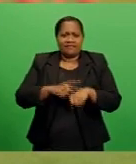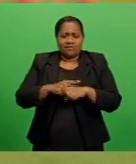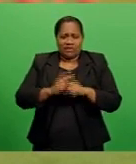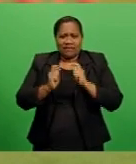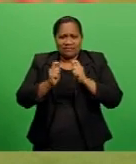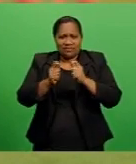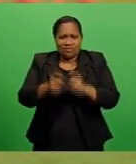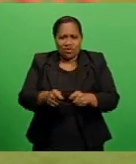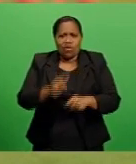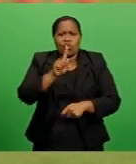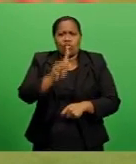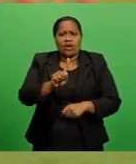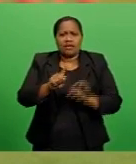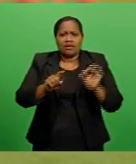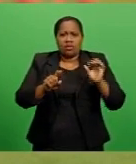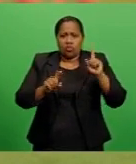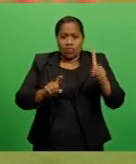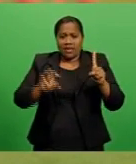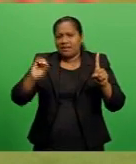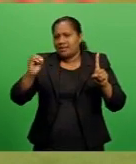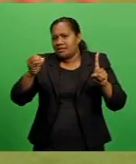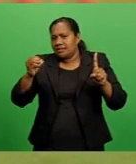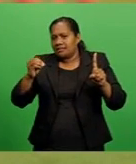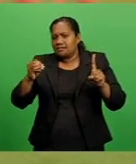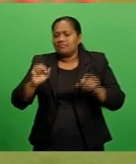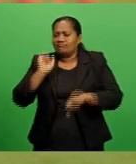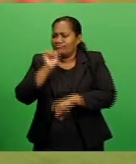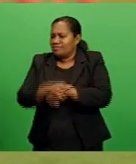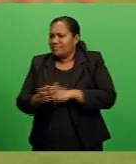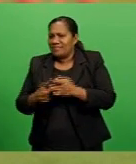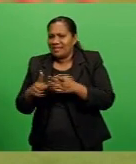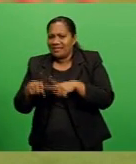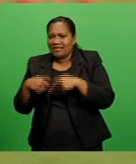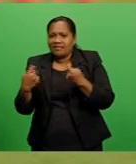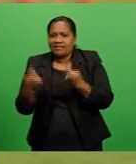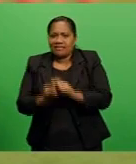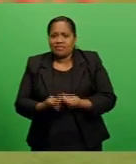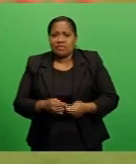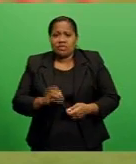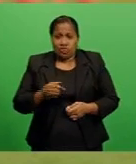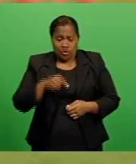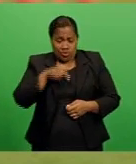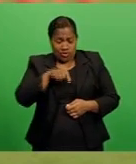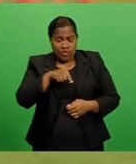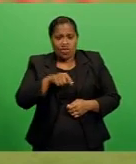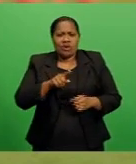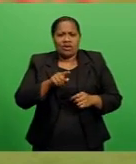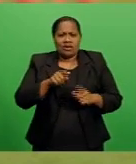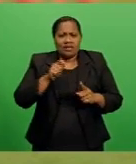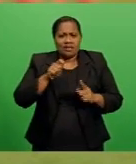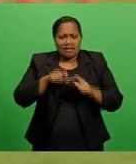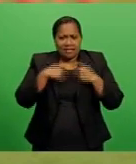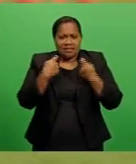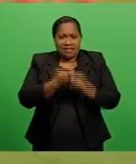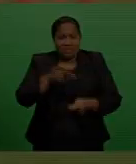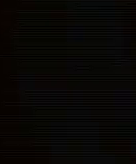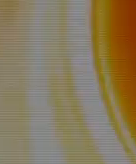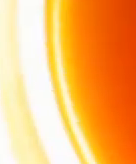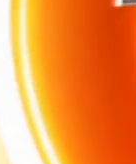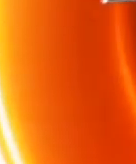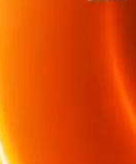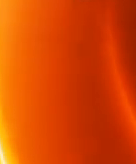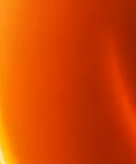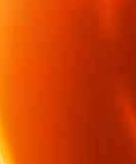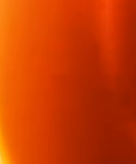their 1-0 victory over Burnley today. The win giving United the much-needed 3 points that's taken them top of the English Premier League table.